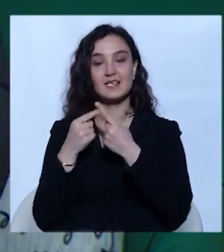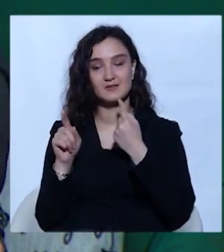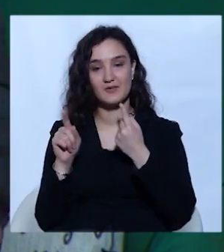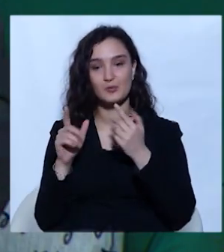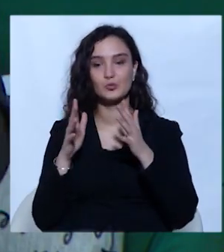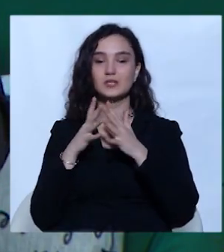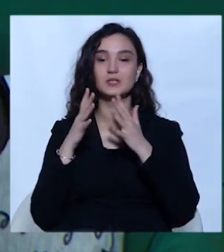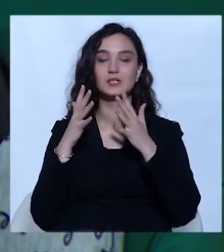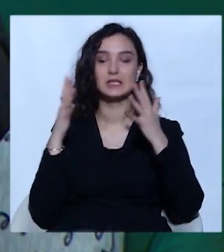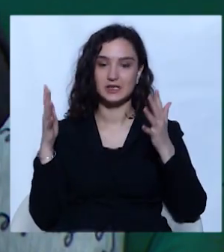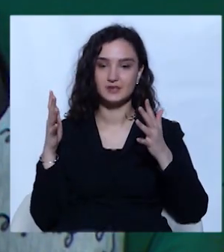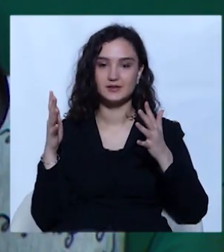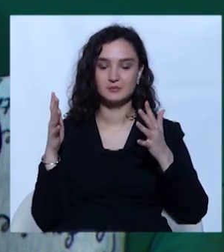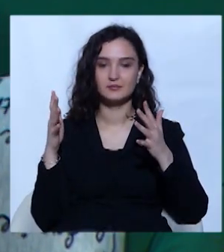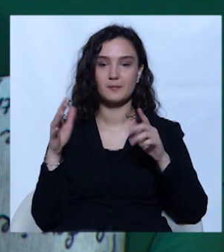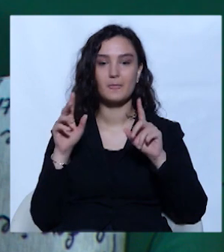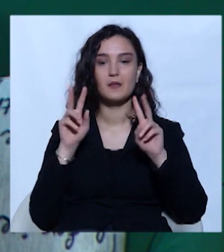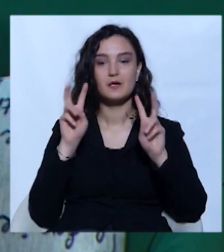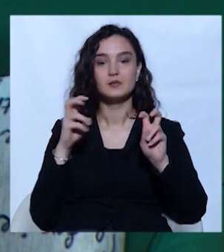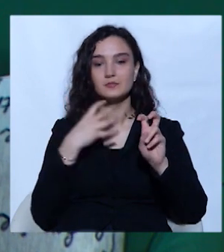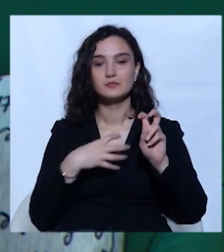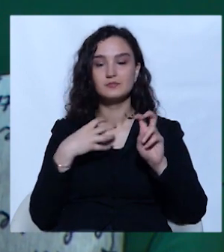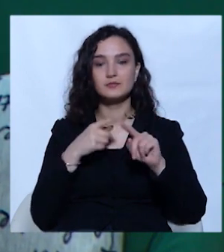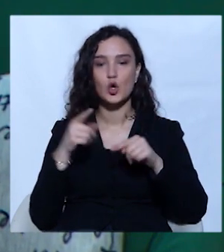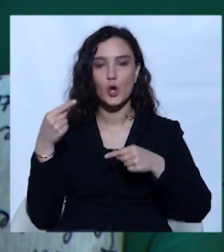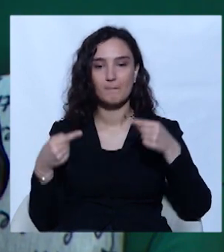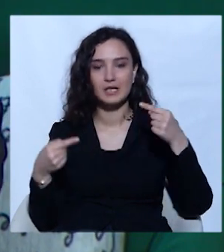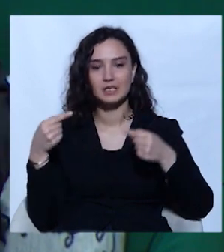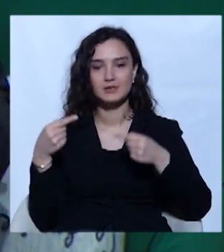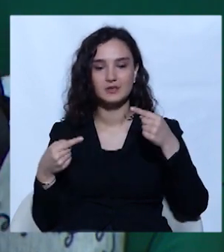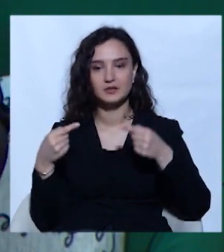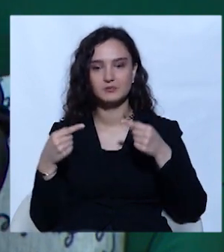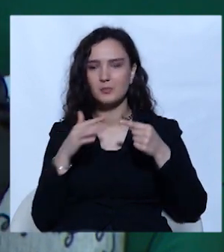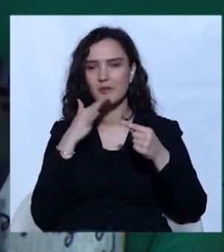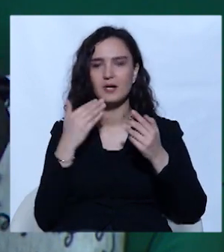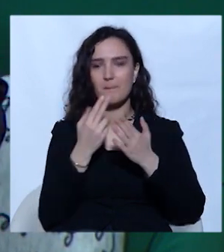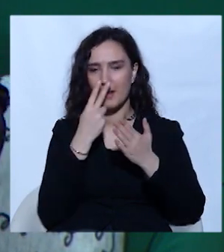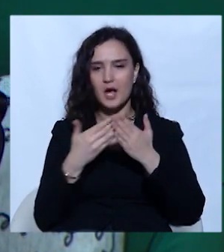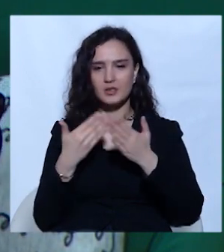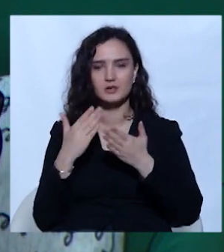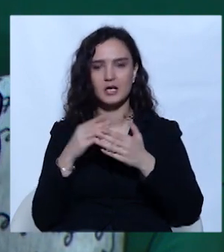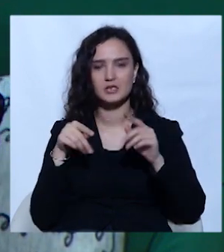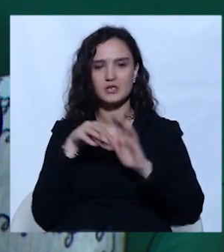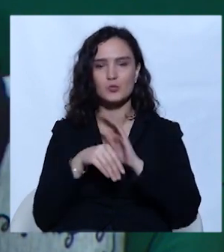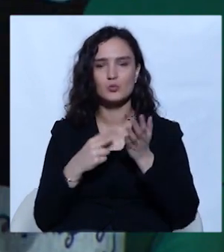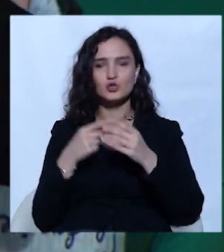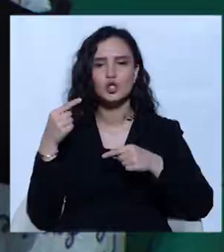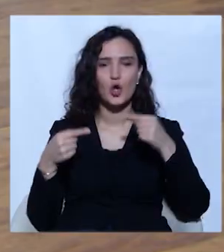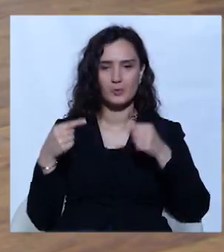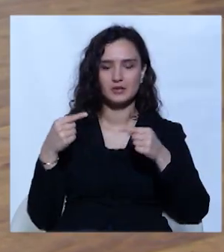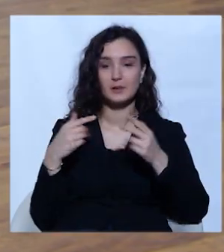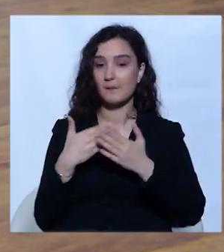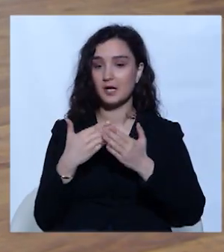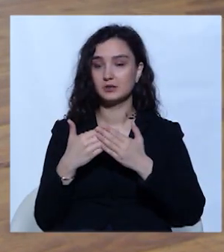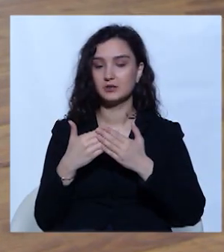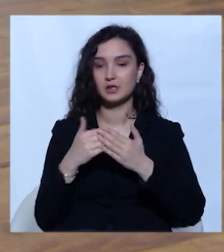big theme in this book is conflict. Mm-hmm. And there's lots of examples of conflict in this book. The prime example,